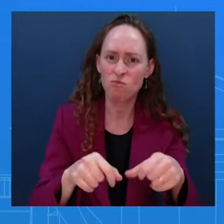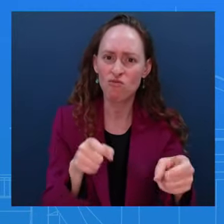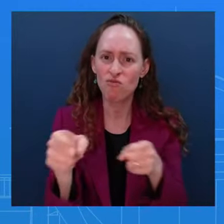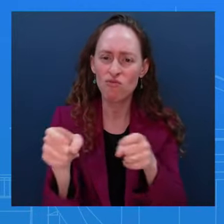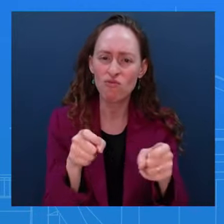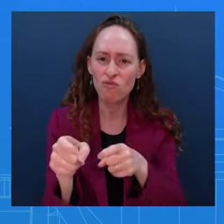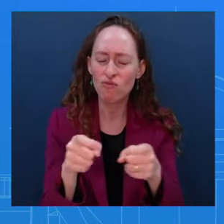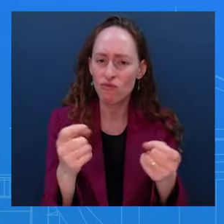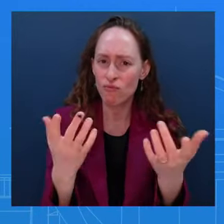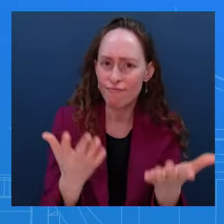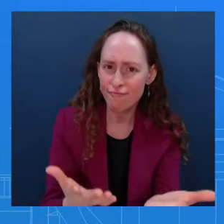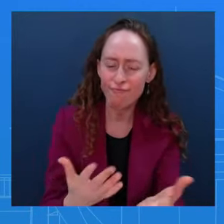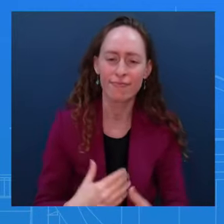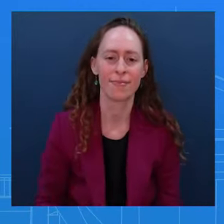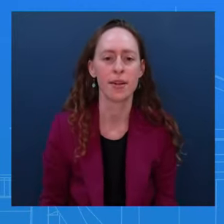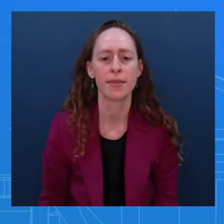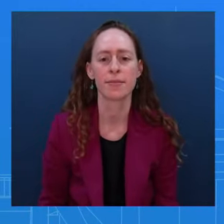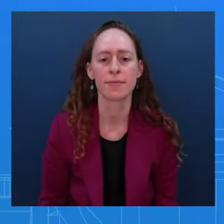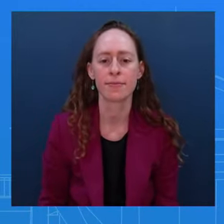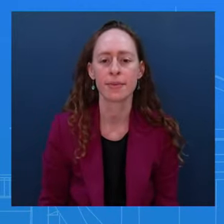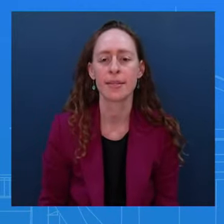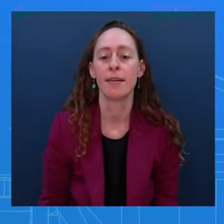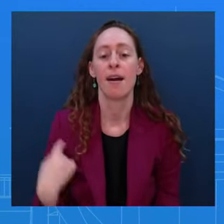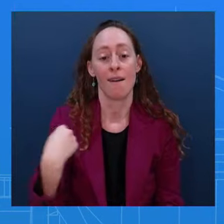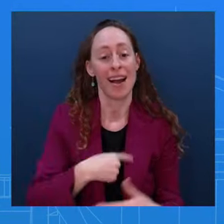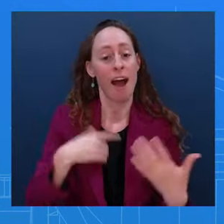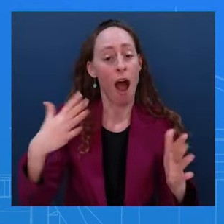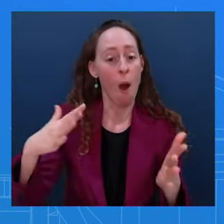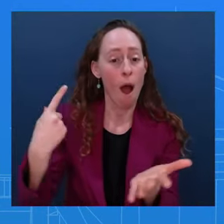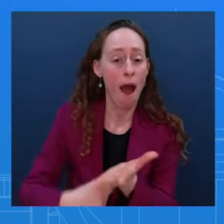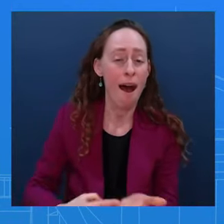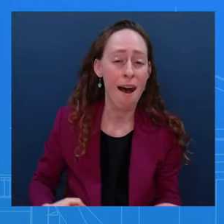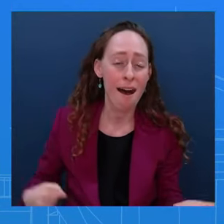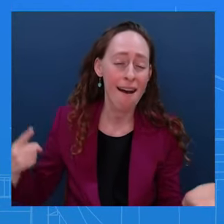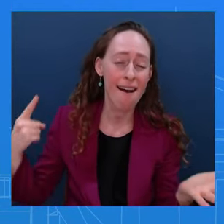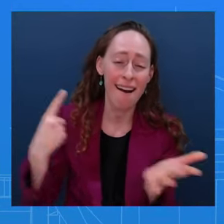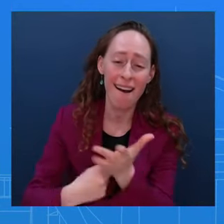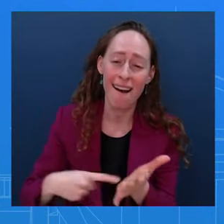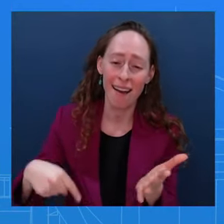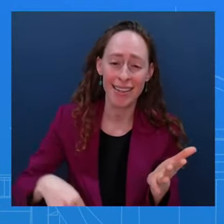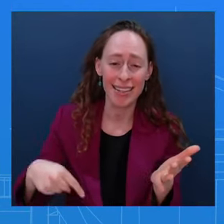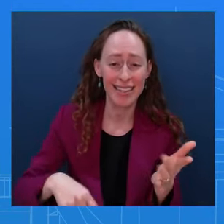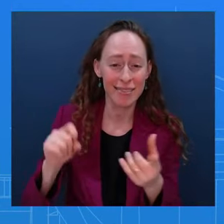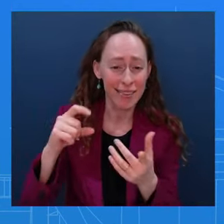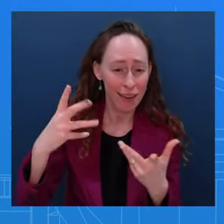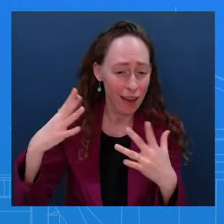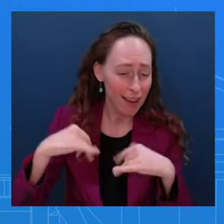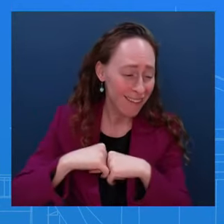length about the situation we found ourselves in when we came into office, and a Doha agreement